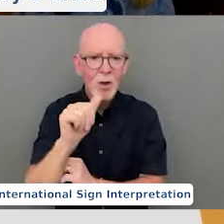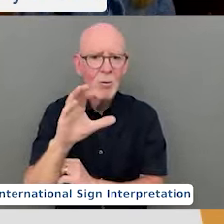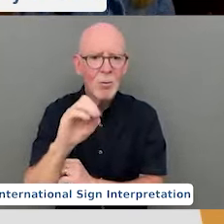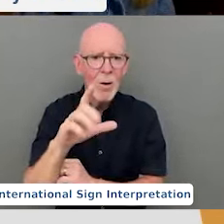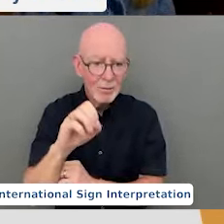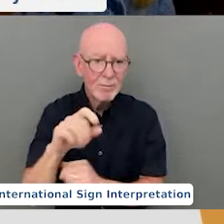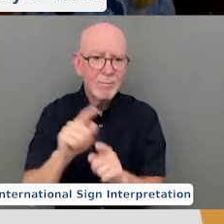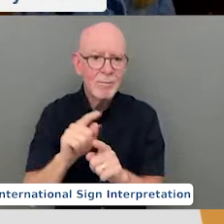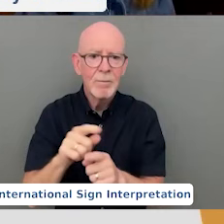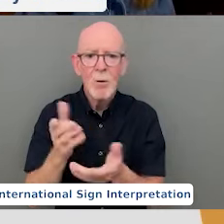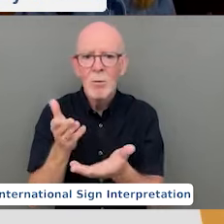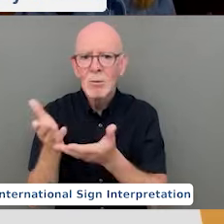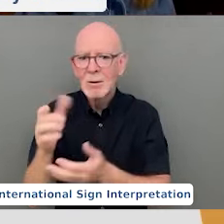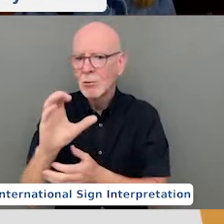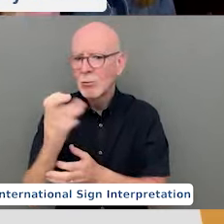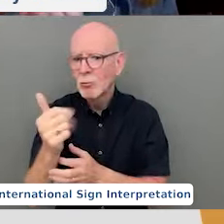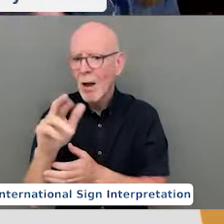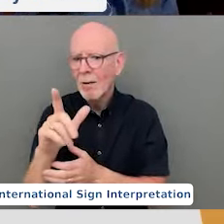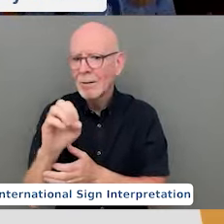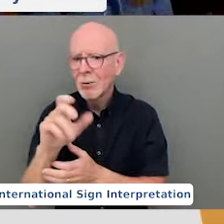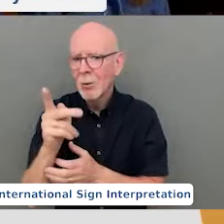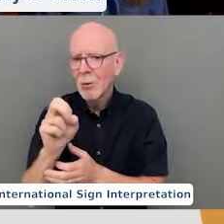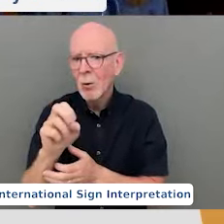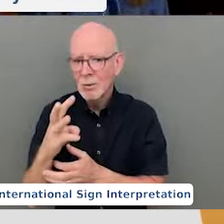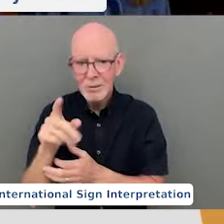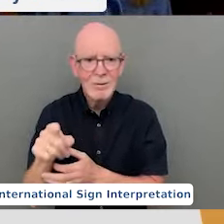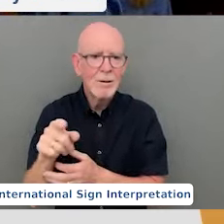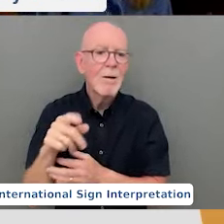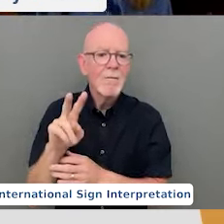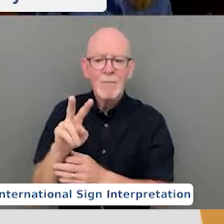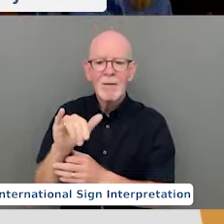From Thailand, we have Nantanut